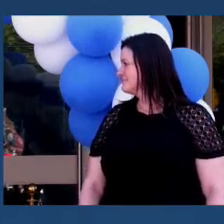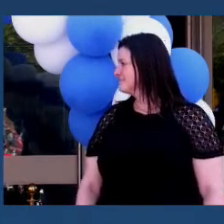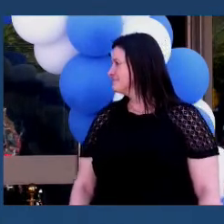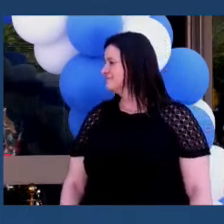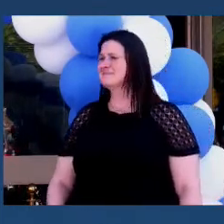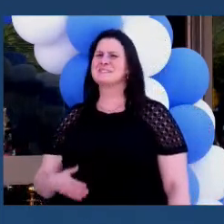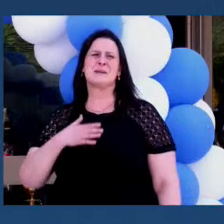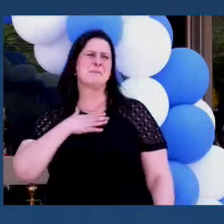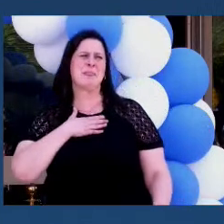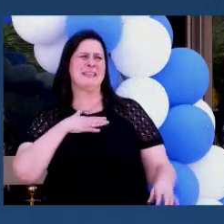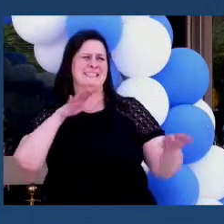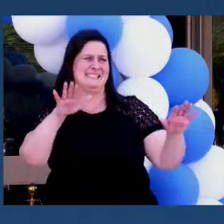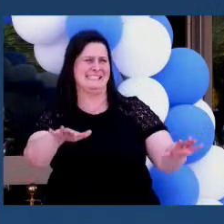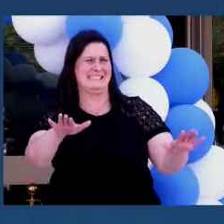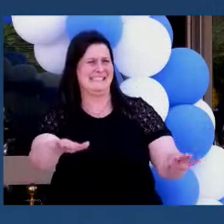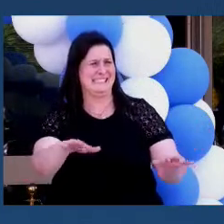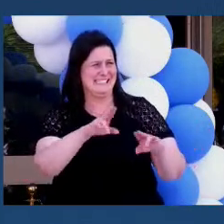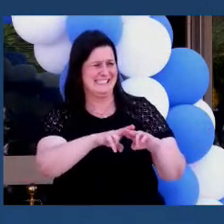Please be seated.